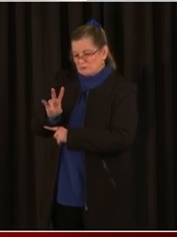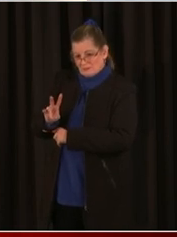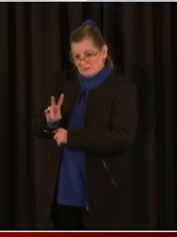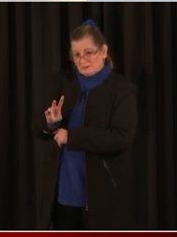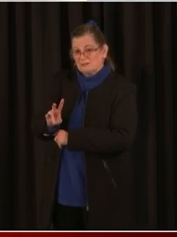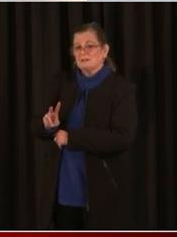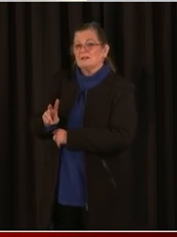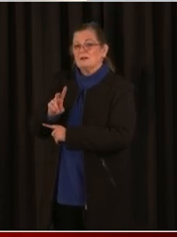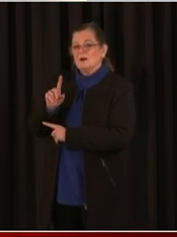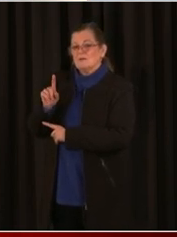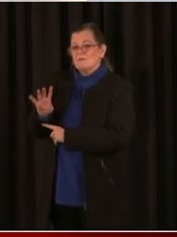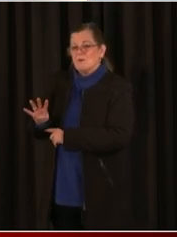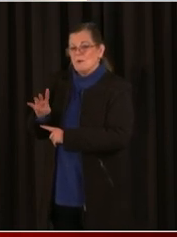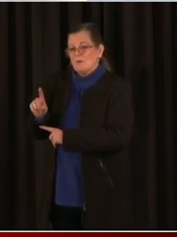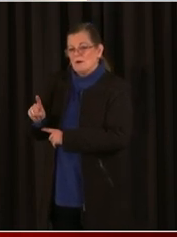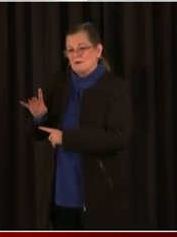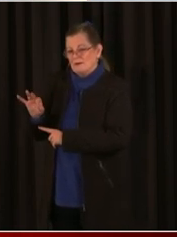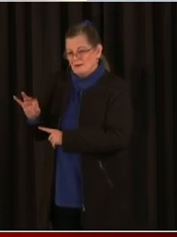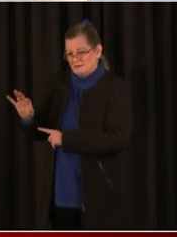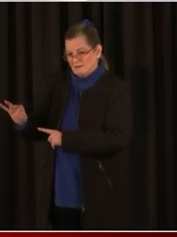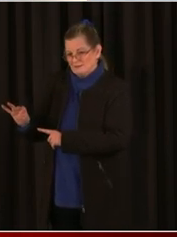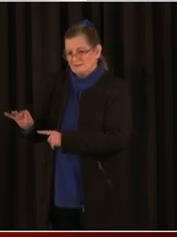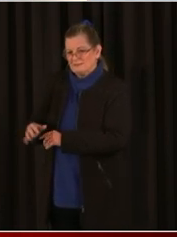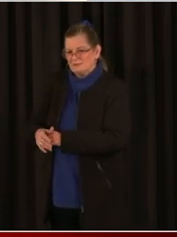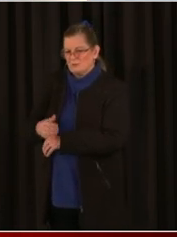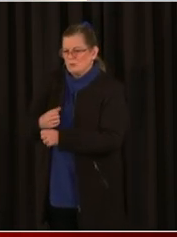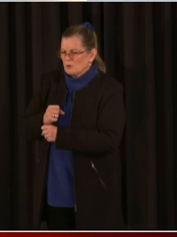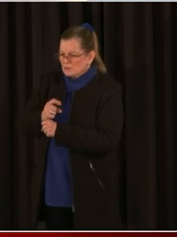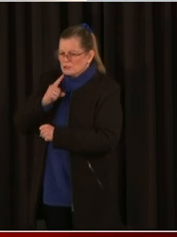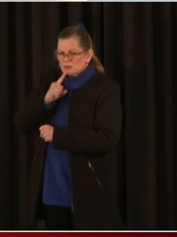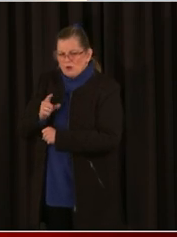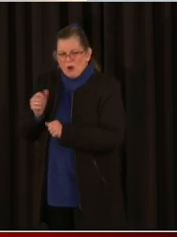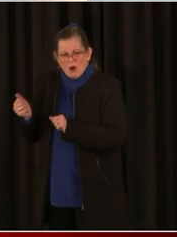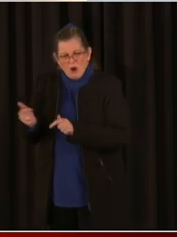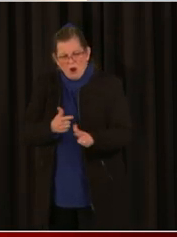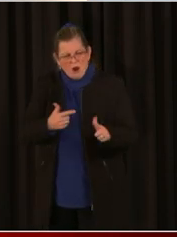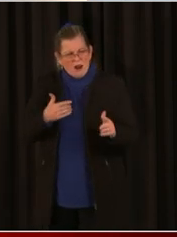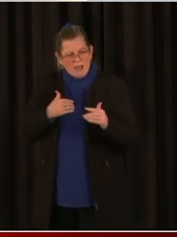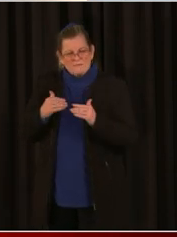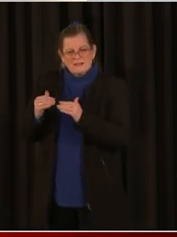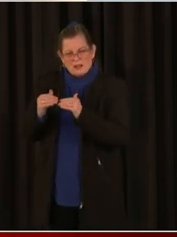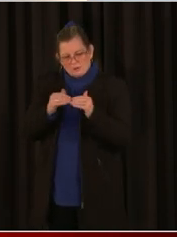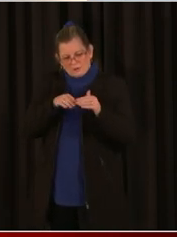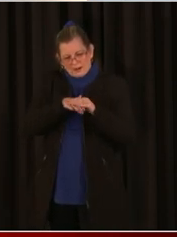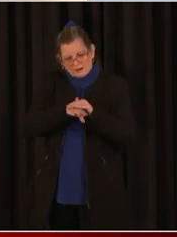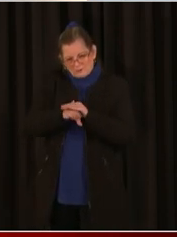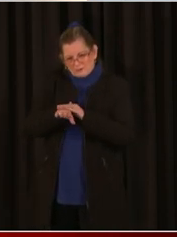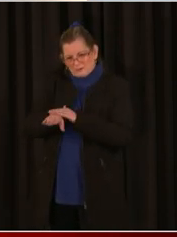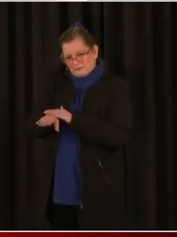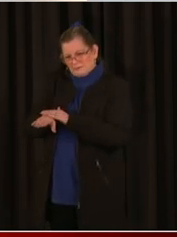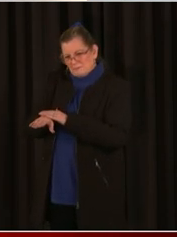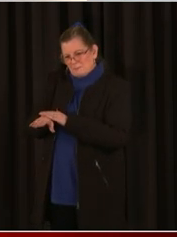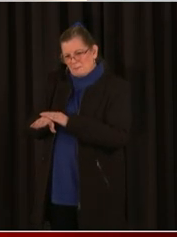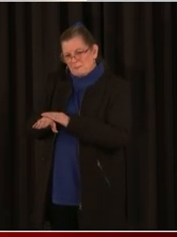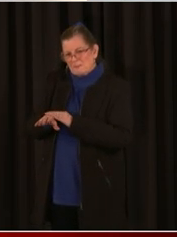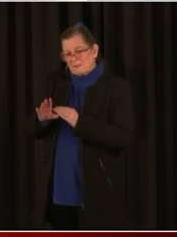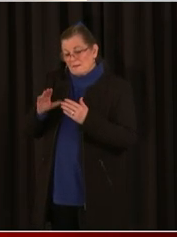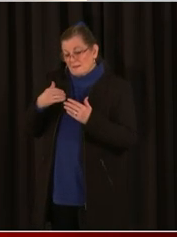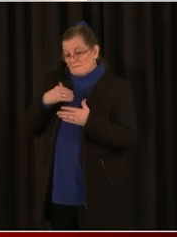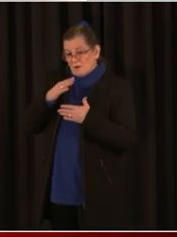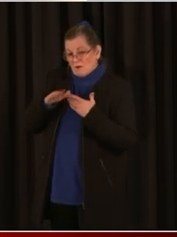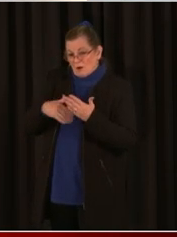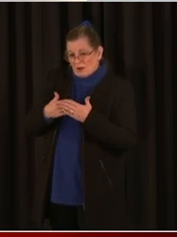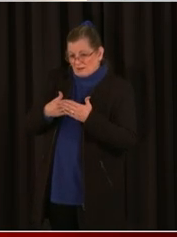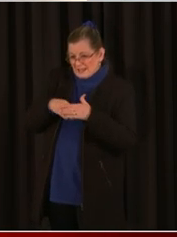202-727-4159. We want to ensure that all of our residents have equitable access to vaccines in the District of Columbia and would like to have all